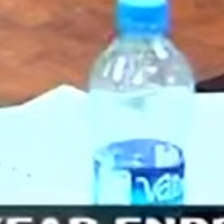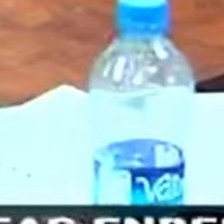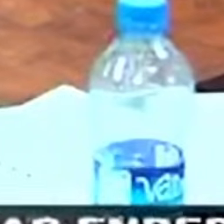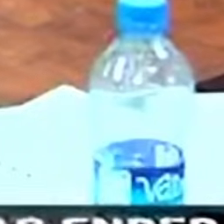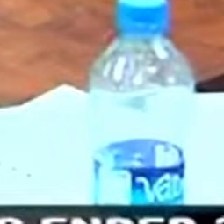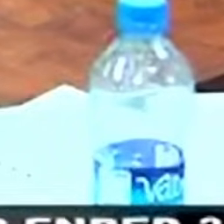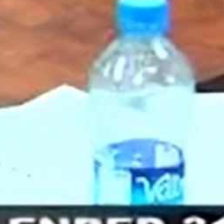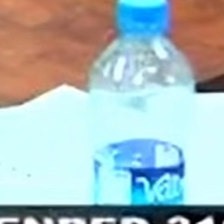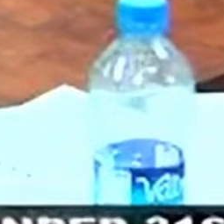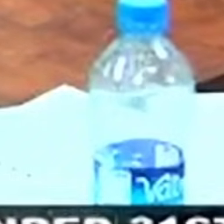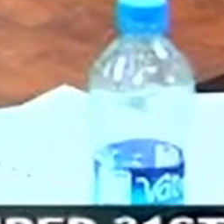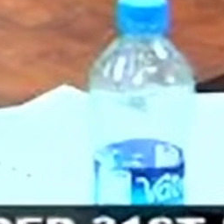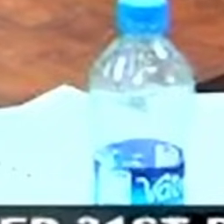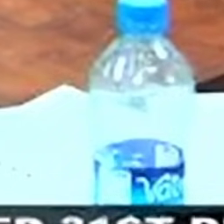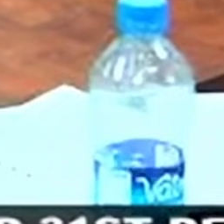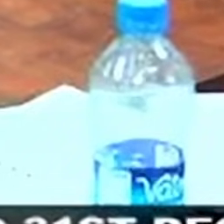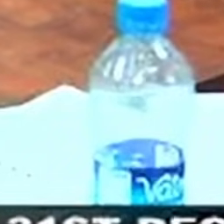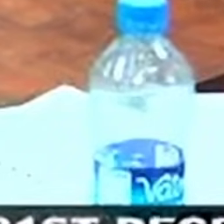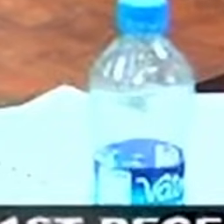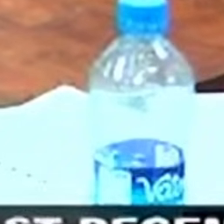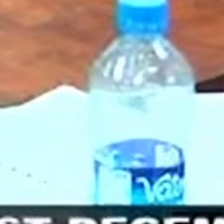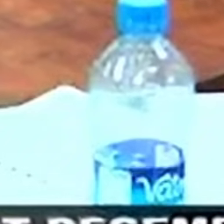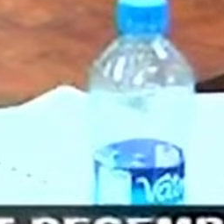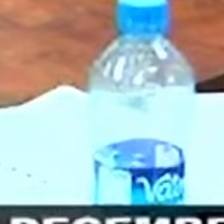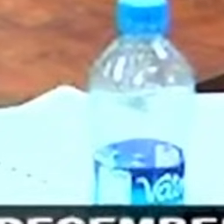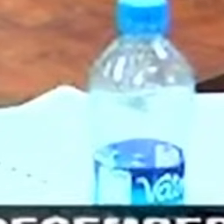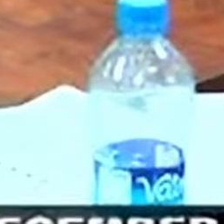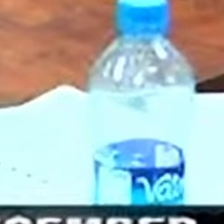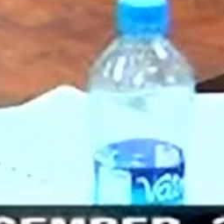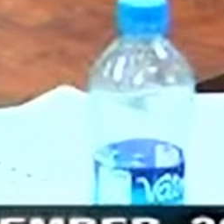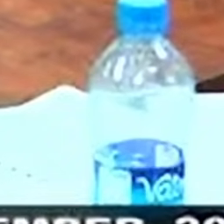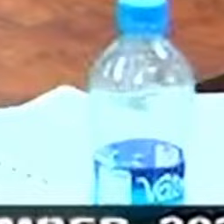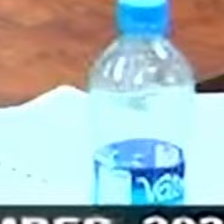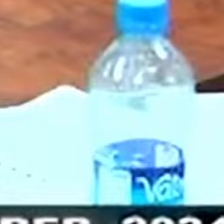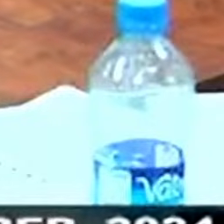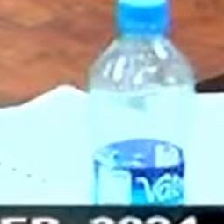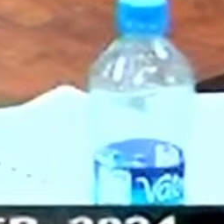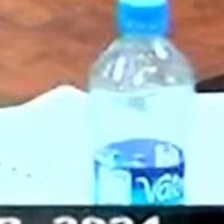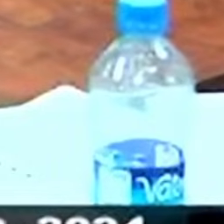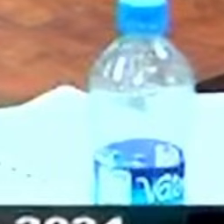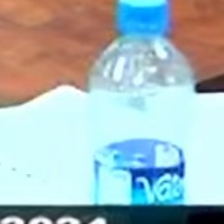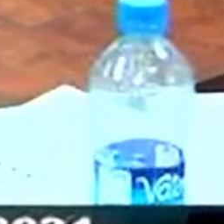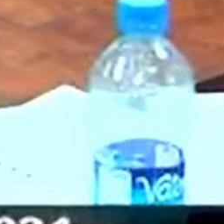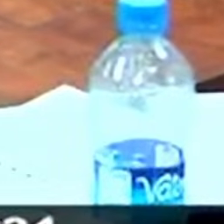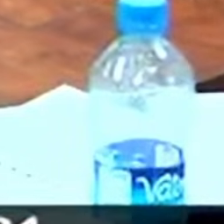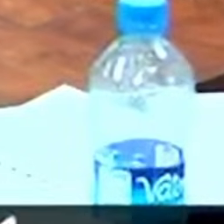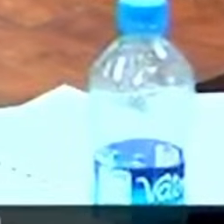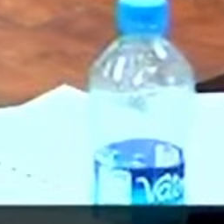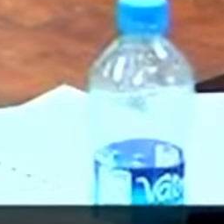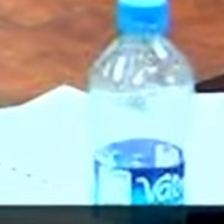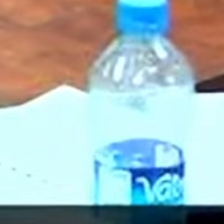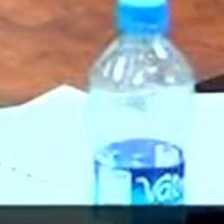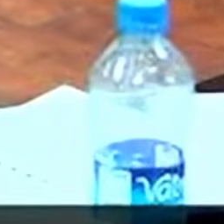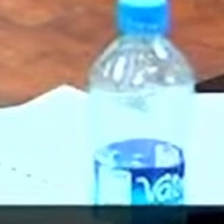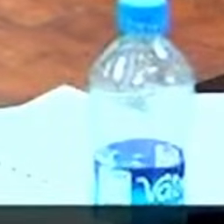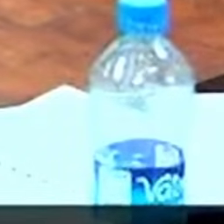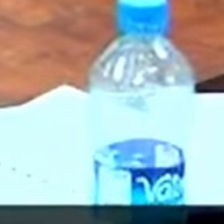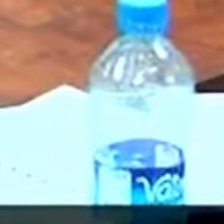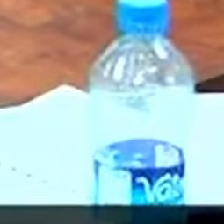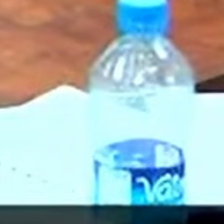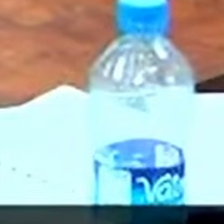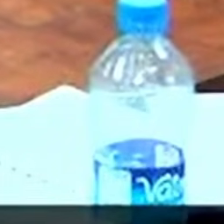question, VAT related? Because it's VAT related. What is the VAT component over 300